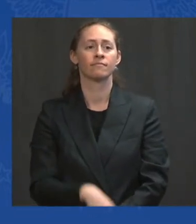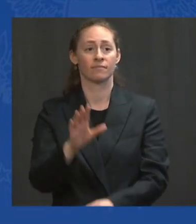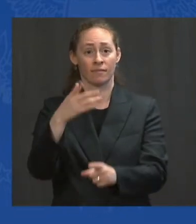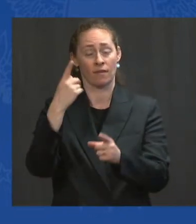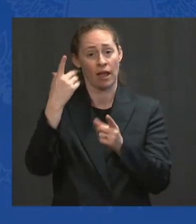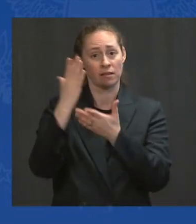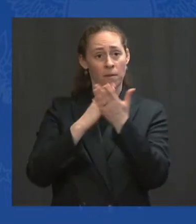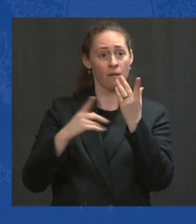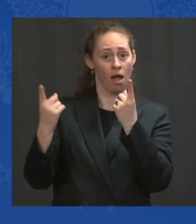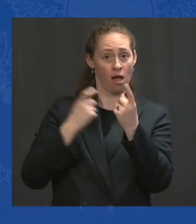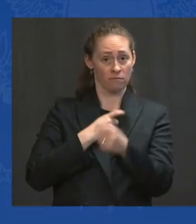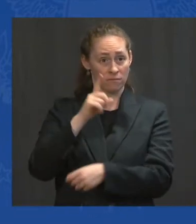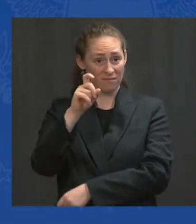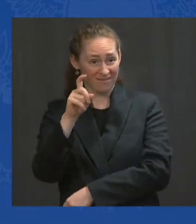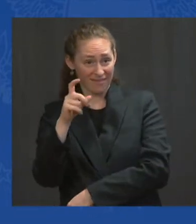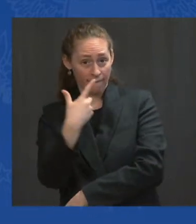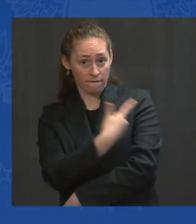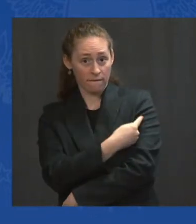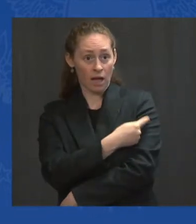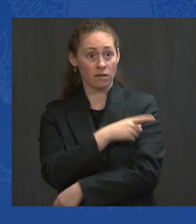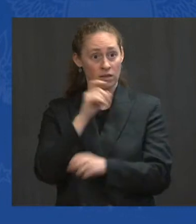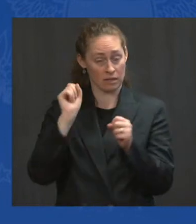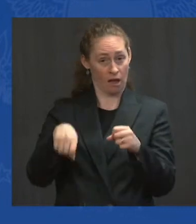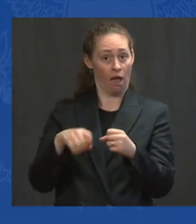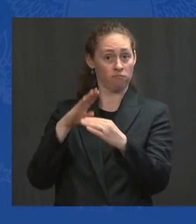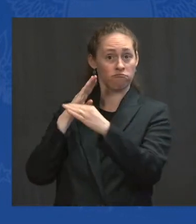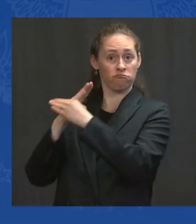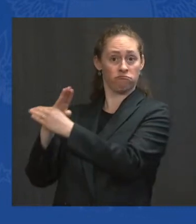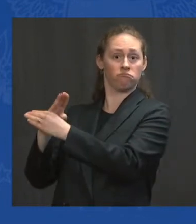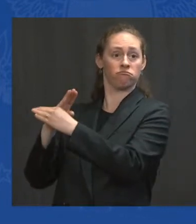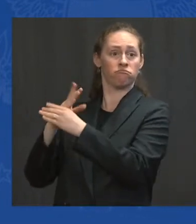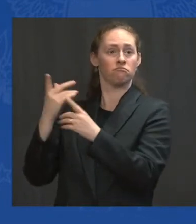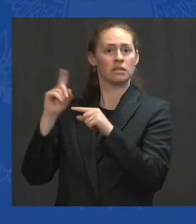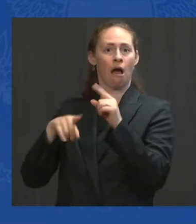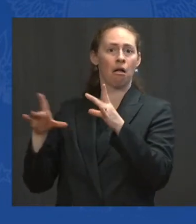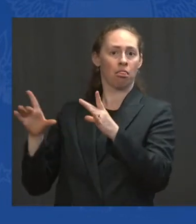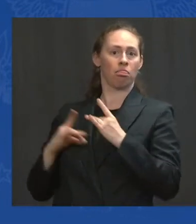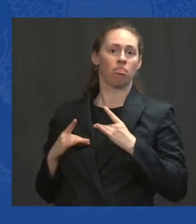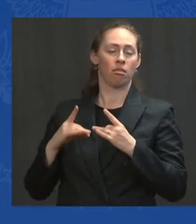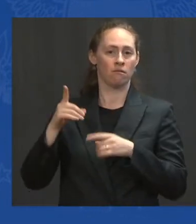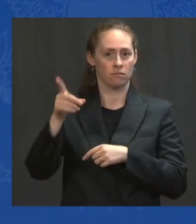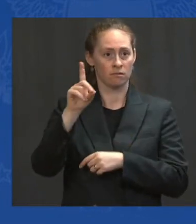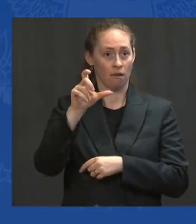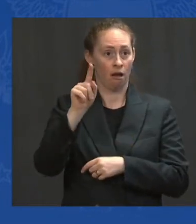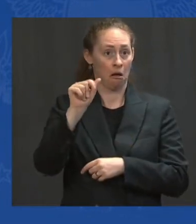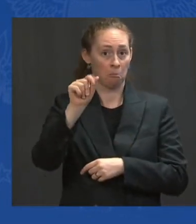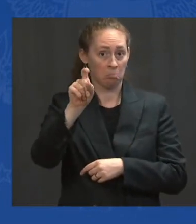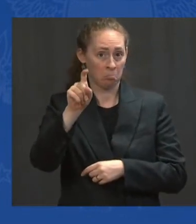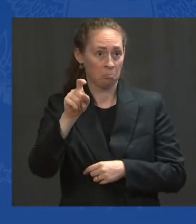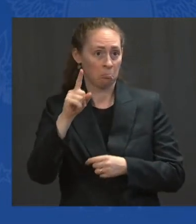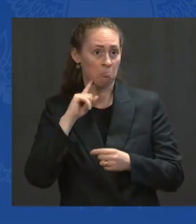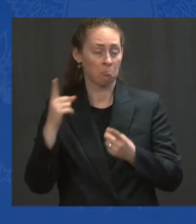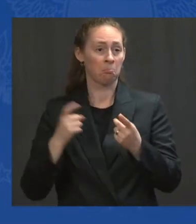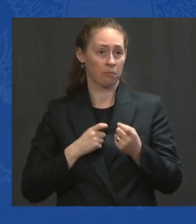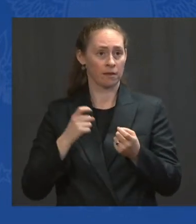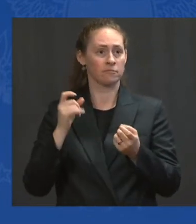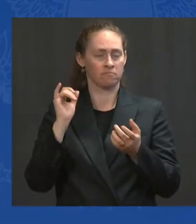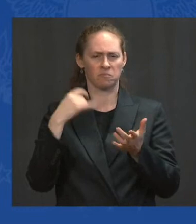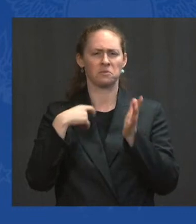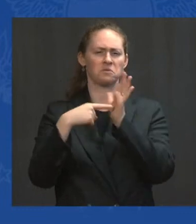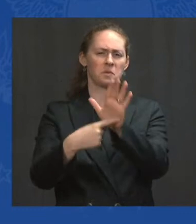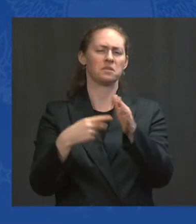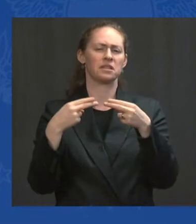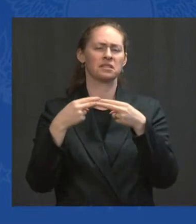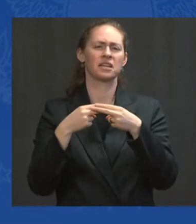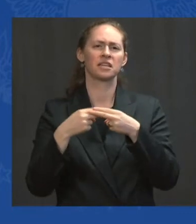they against the various aspects of disease associated with the Delta variant? If I could have the first slide.